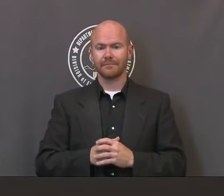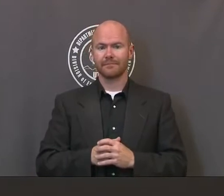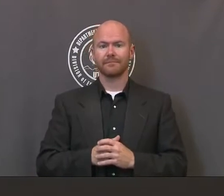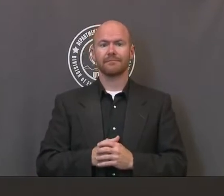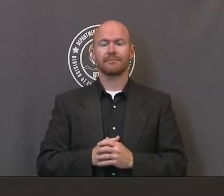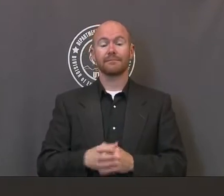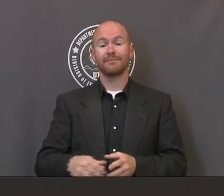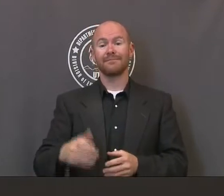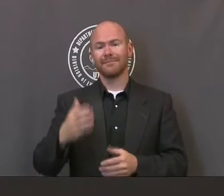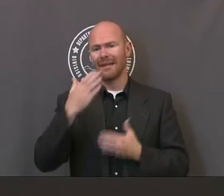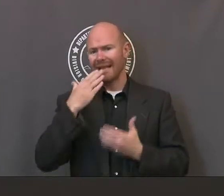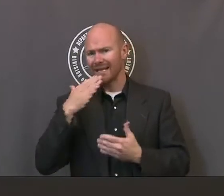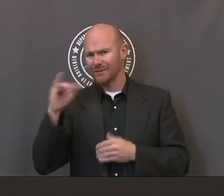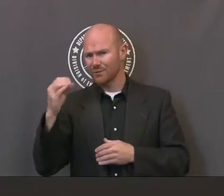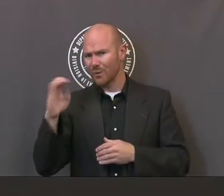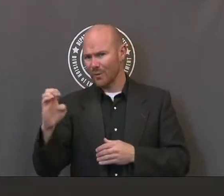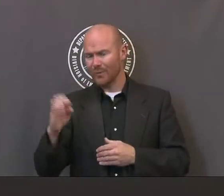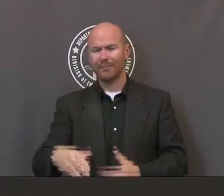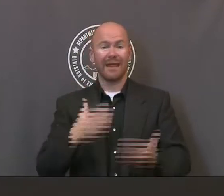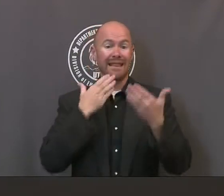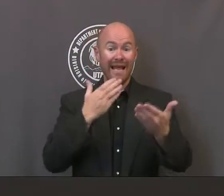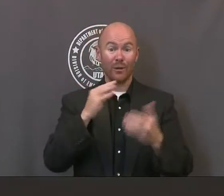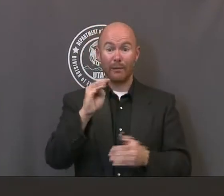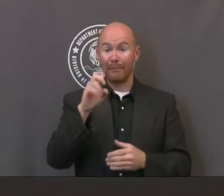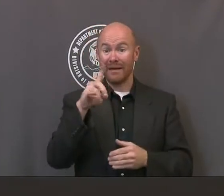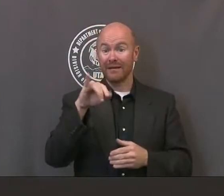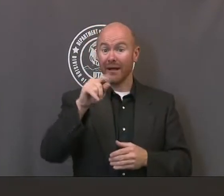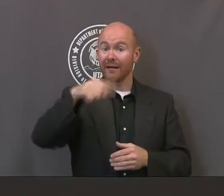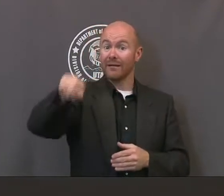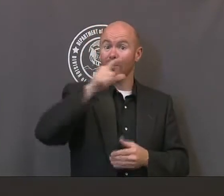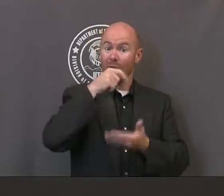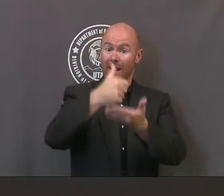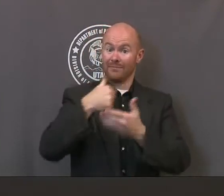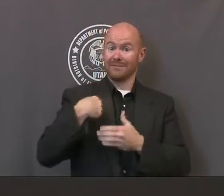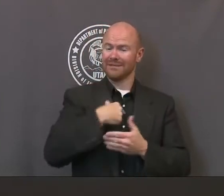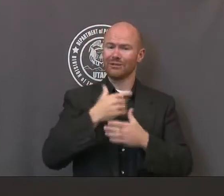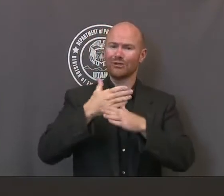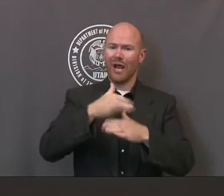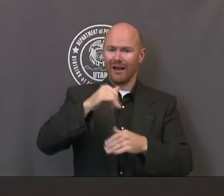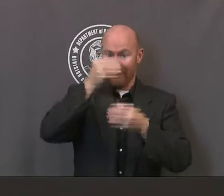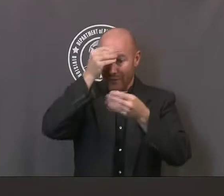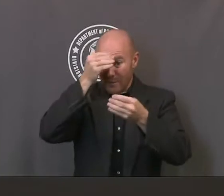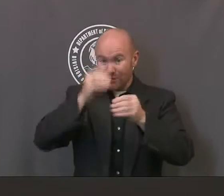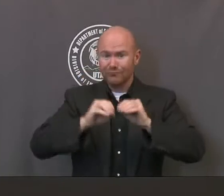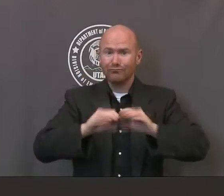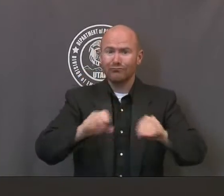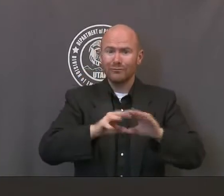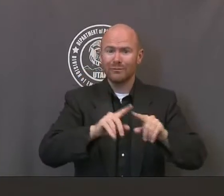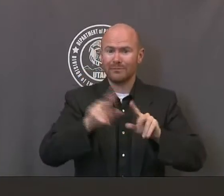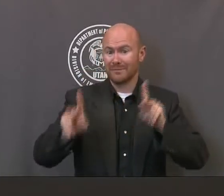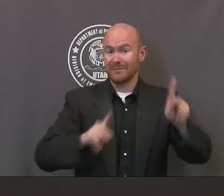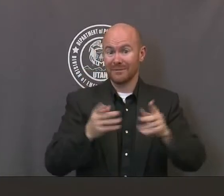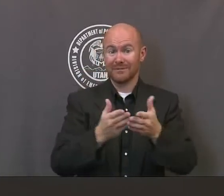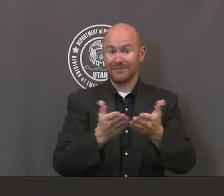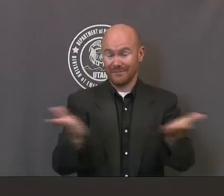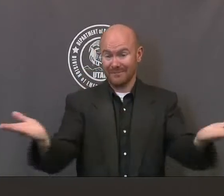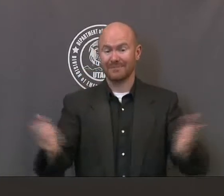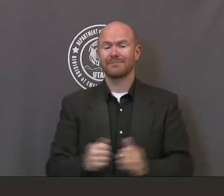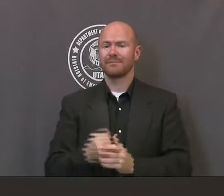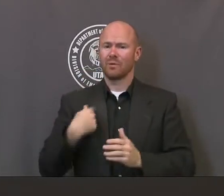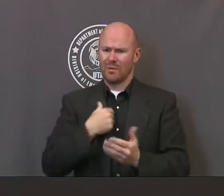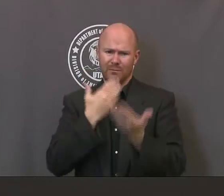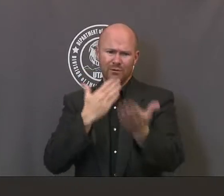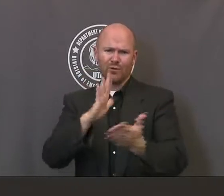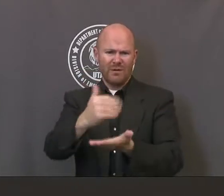Thank you, Joe, and thanks again to our media people who are helping us get information out at our press conferences to the people of Utah. We thank you